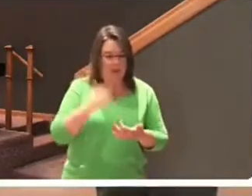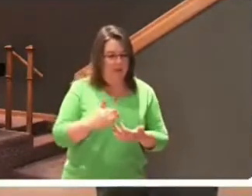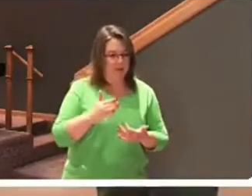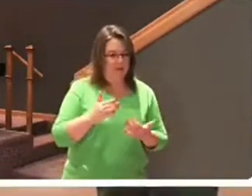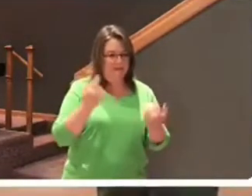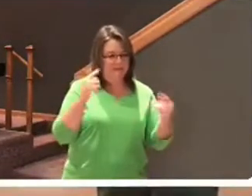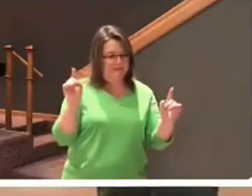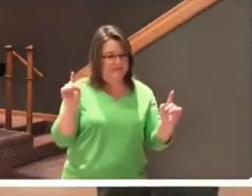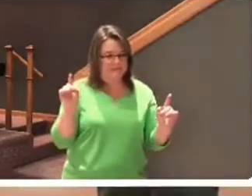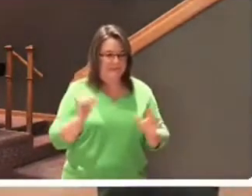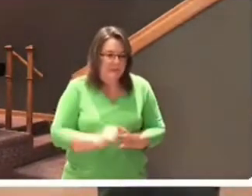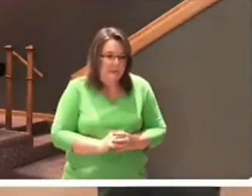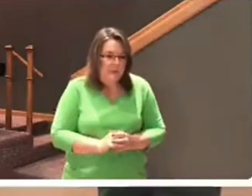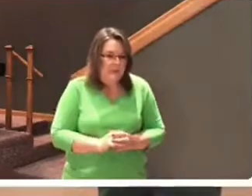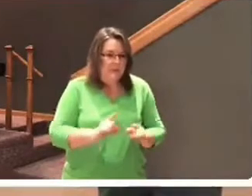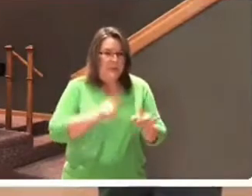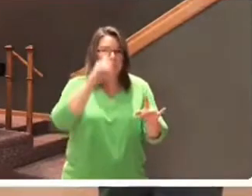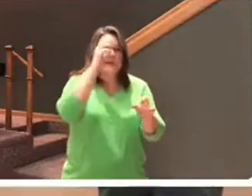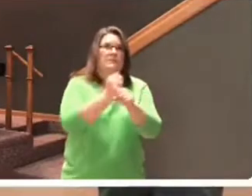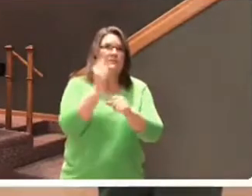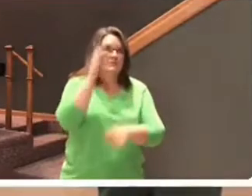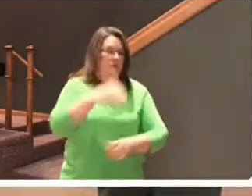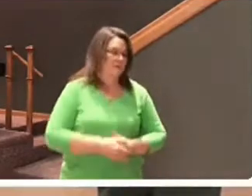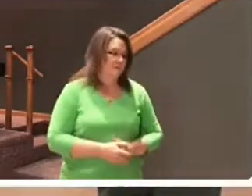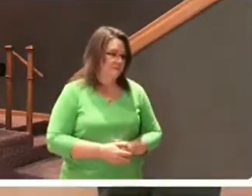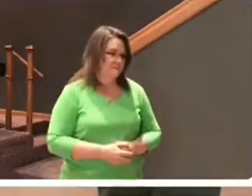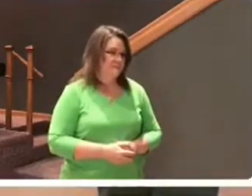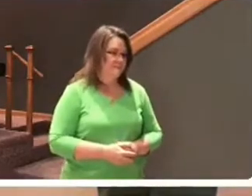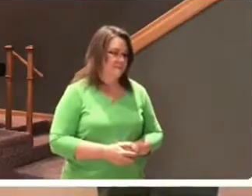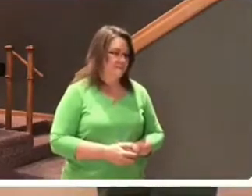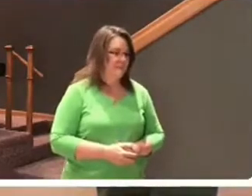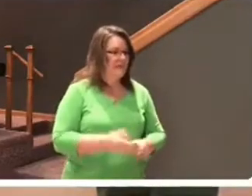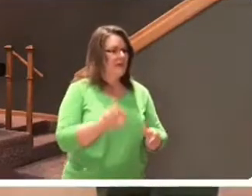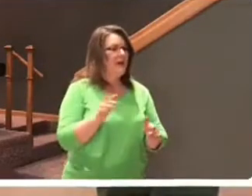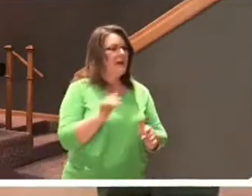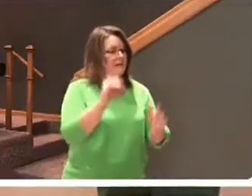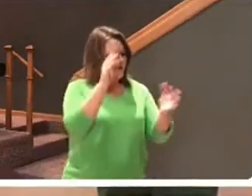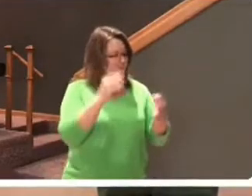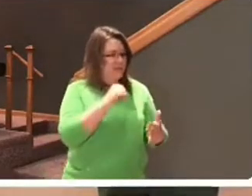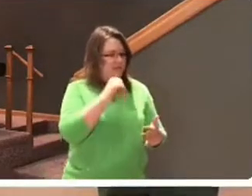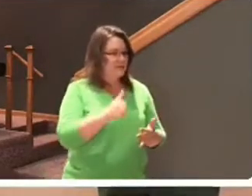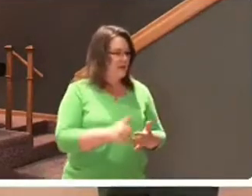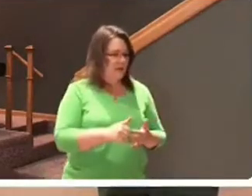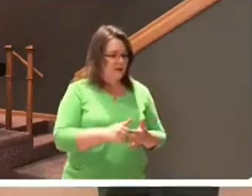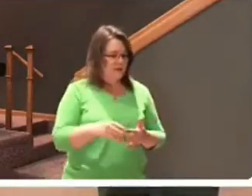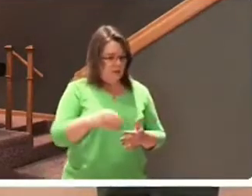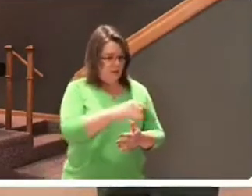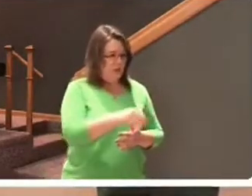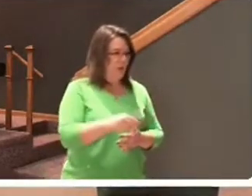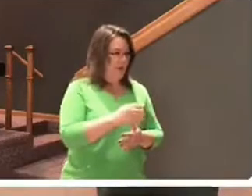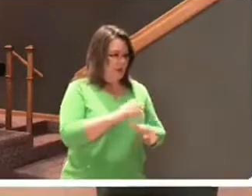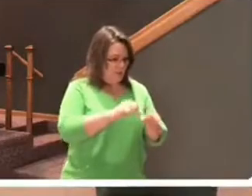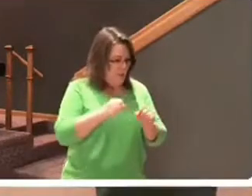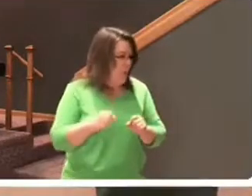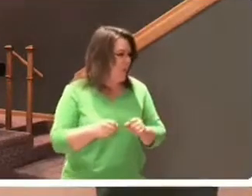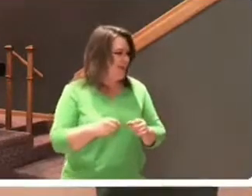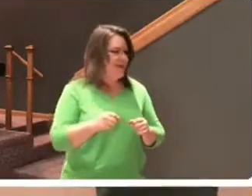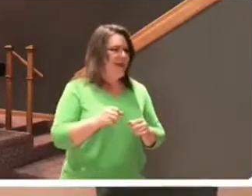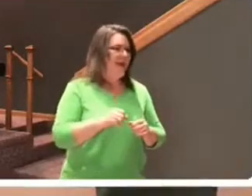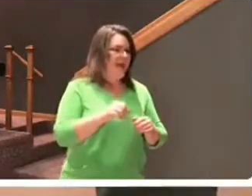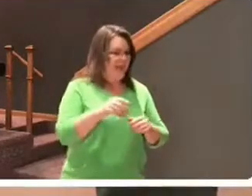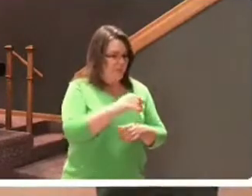out. But I trust it will. Like the decision to not plant corn and put grass out there so we can use it